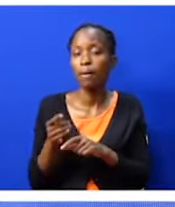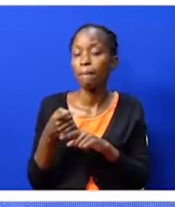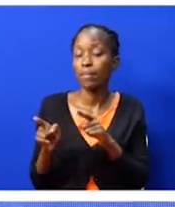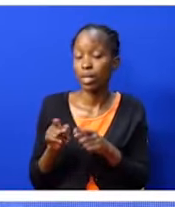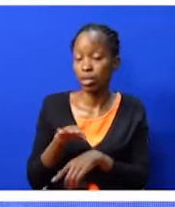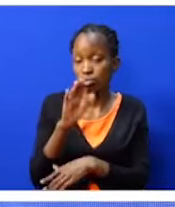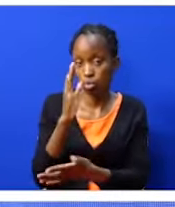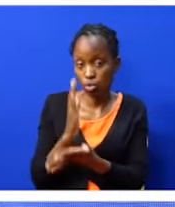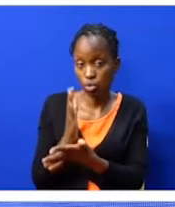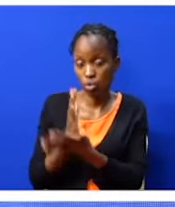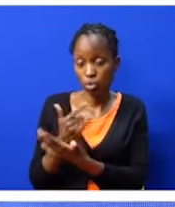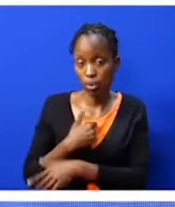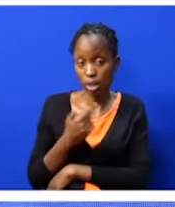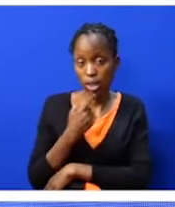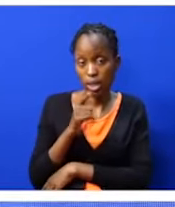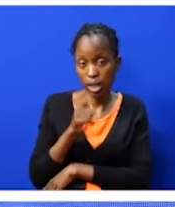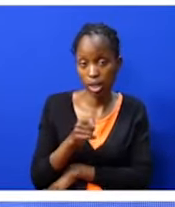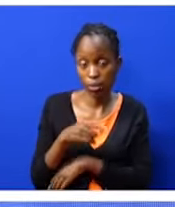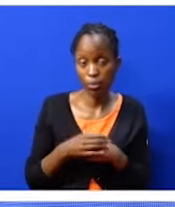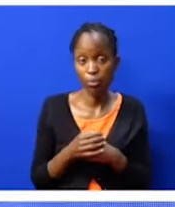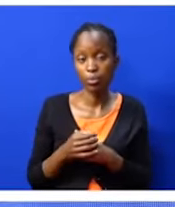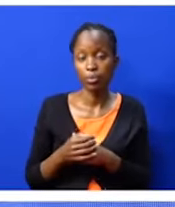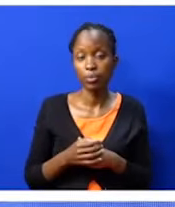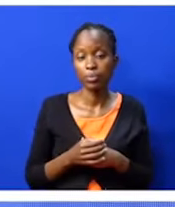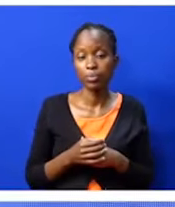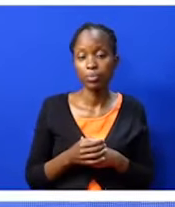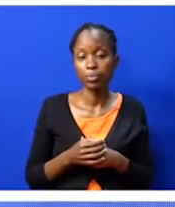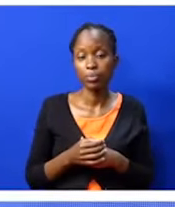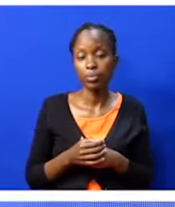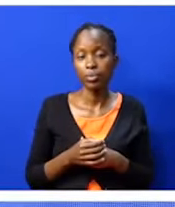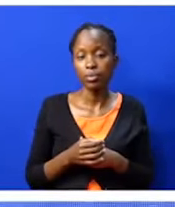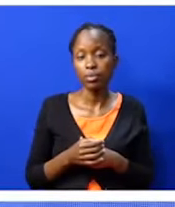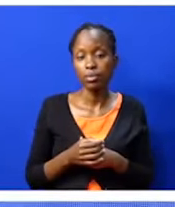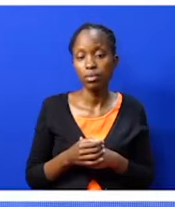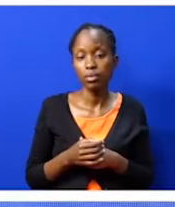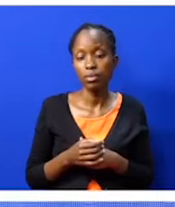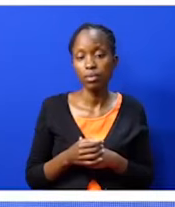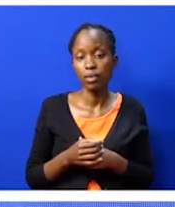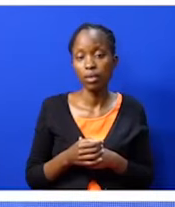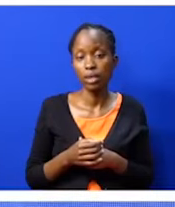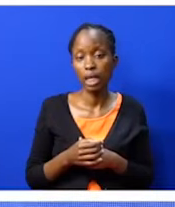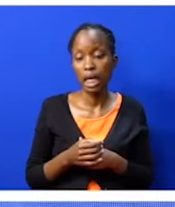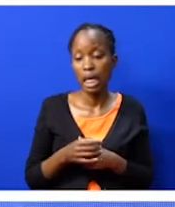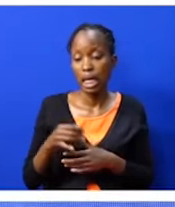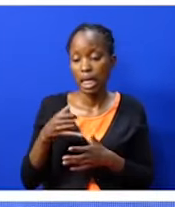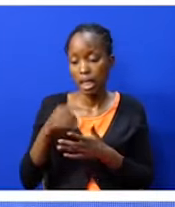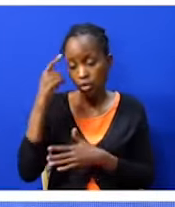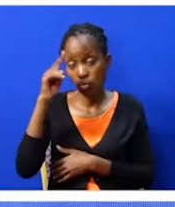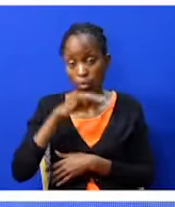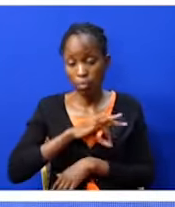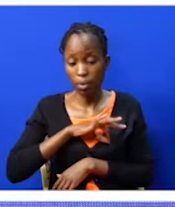truly, I tell you, it is for you, for your good, that I am